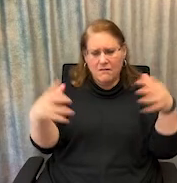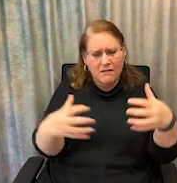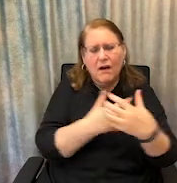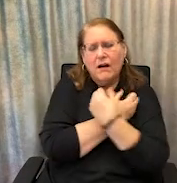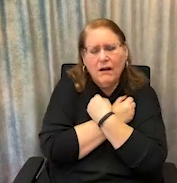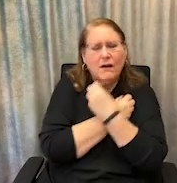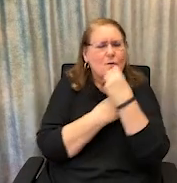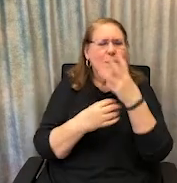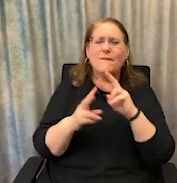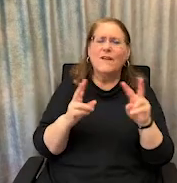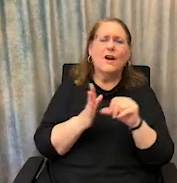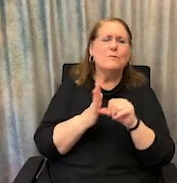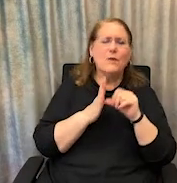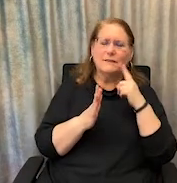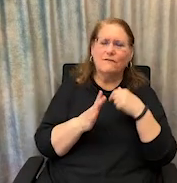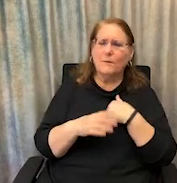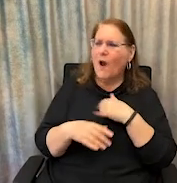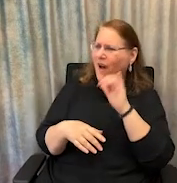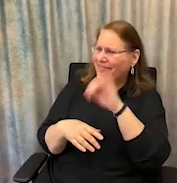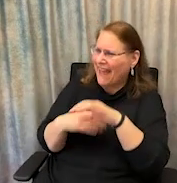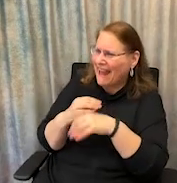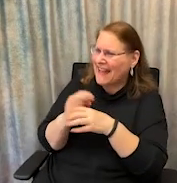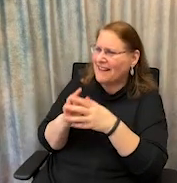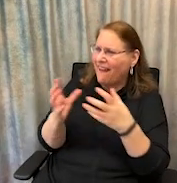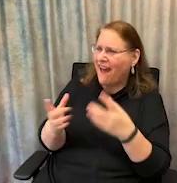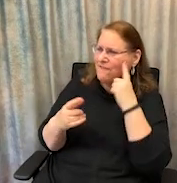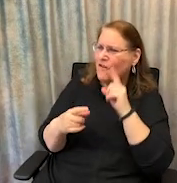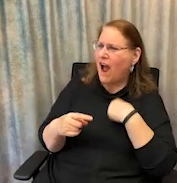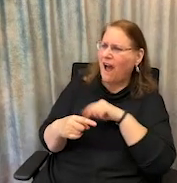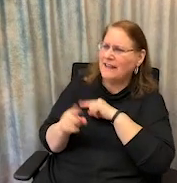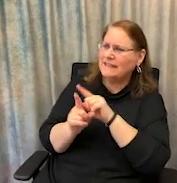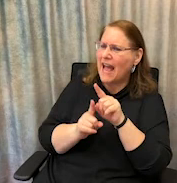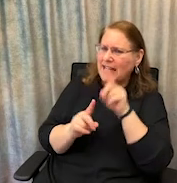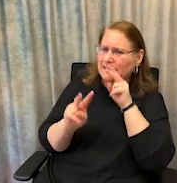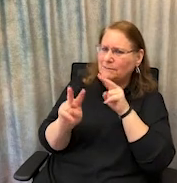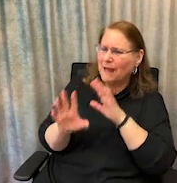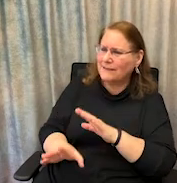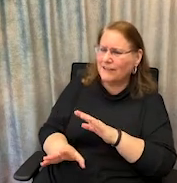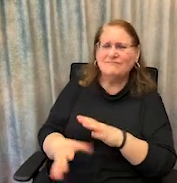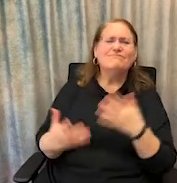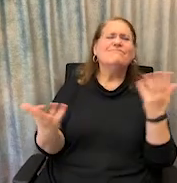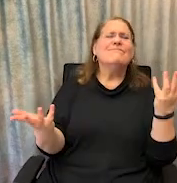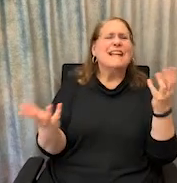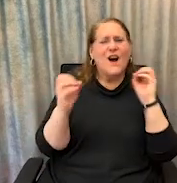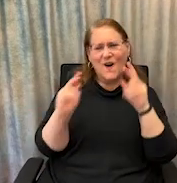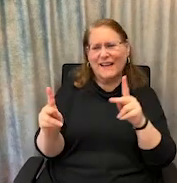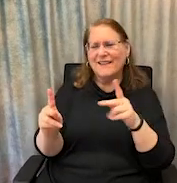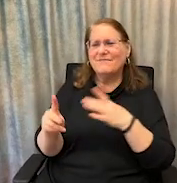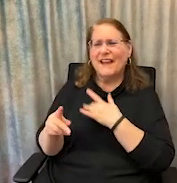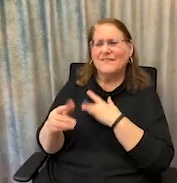adds a lot to the scene as spectators. Thank you. Okay guys, I think